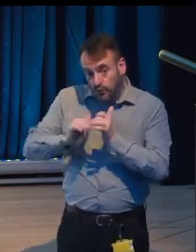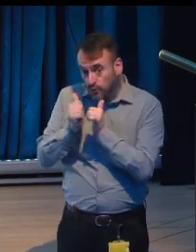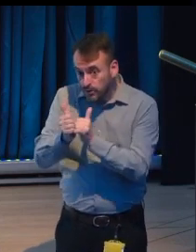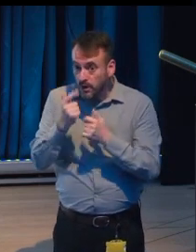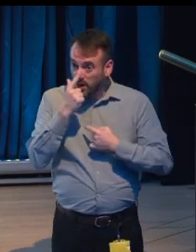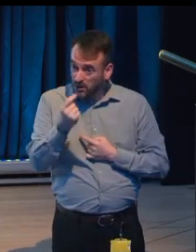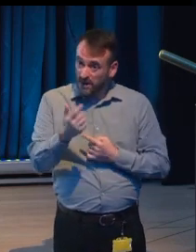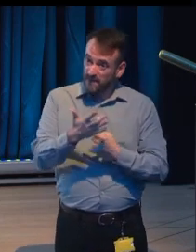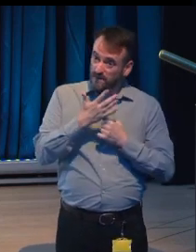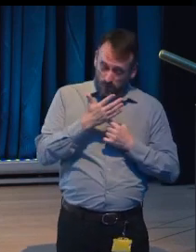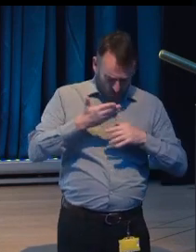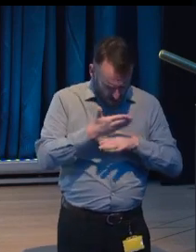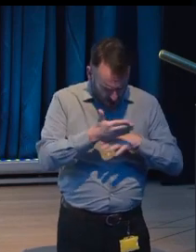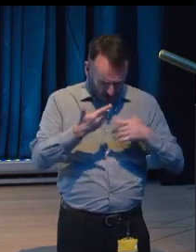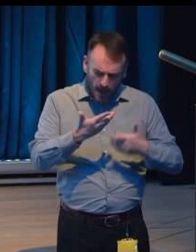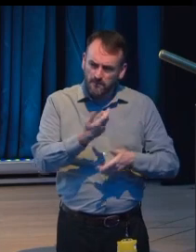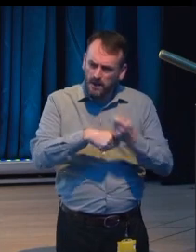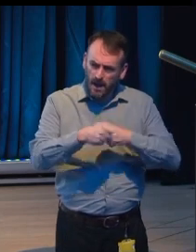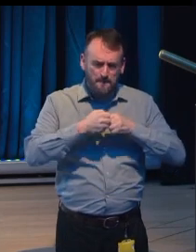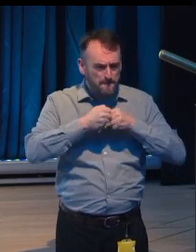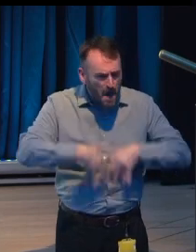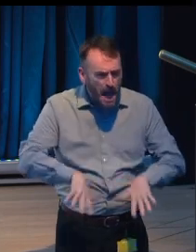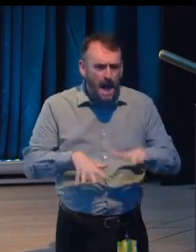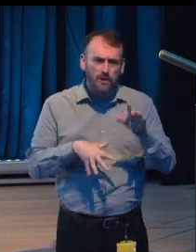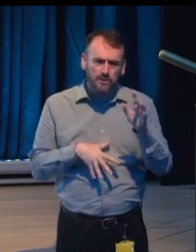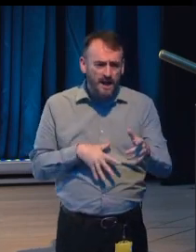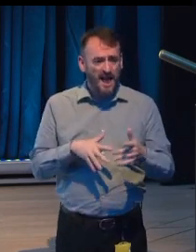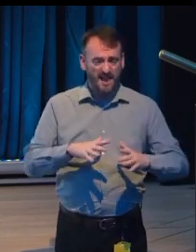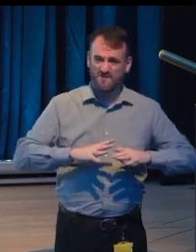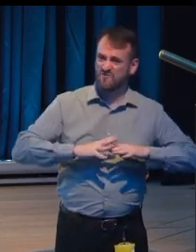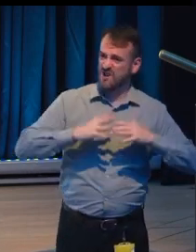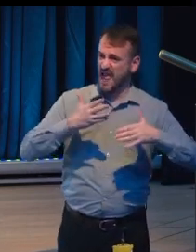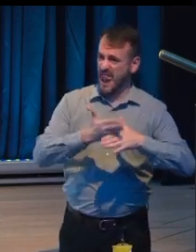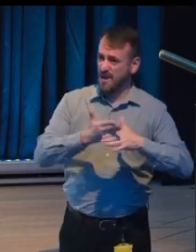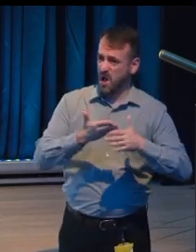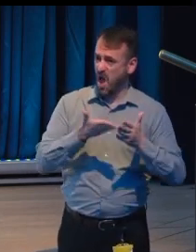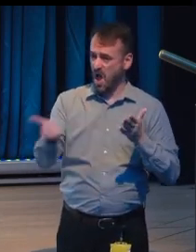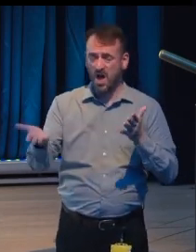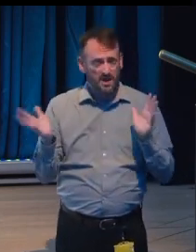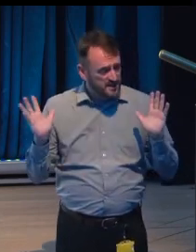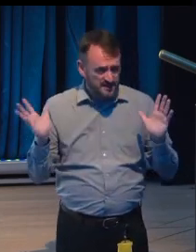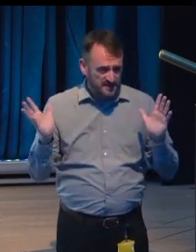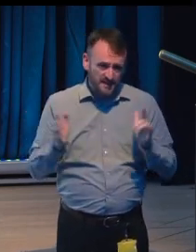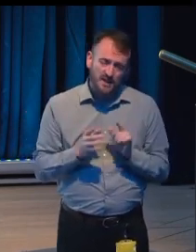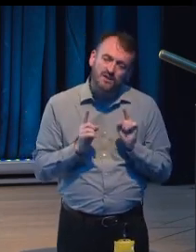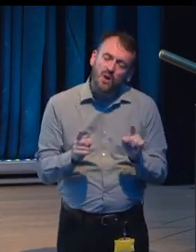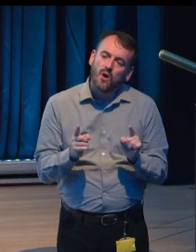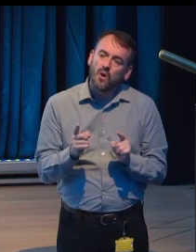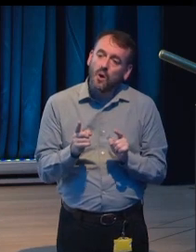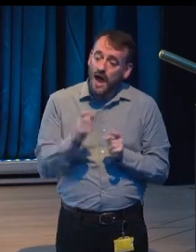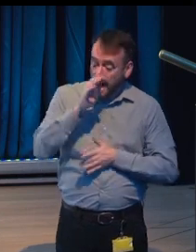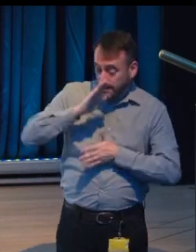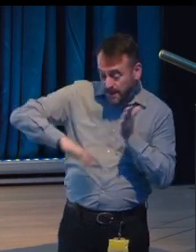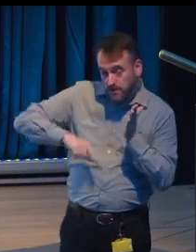free labour, and to the for exposure territory that sadly we all know so well. Sometimes it might well be a valuable thing to do for the sake of your future